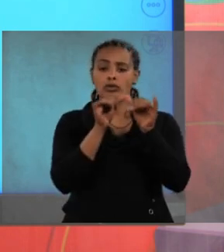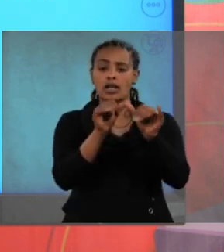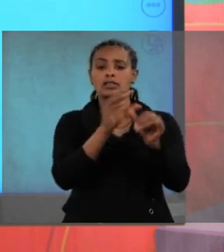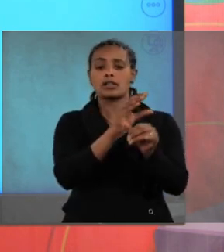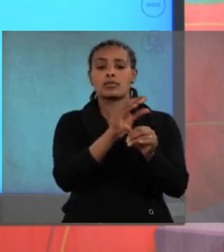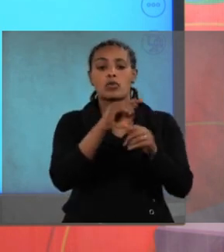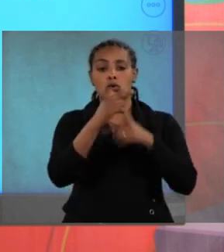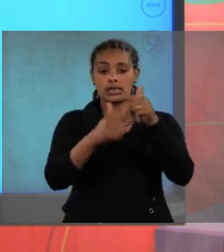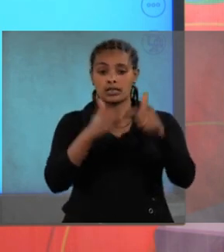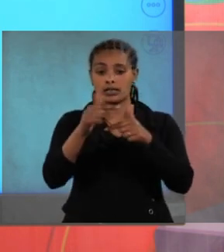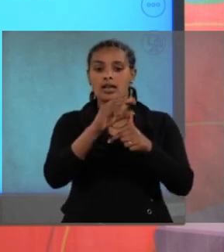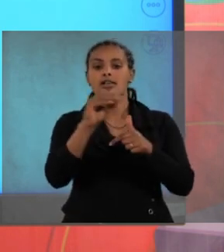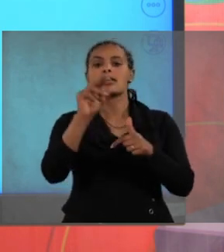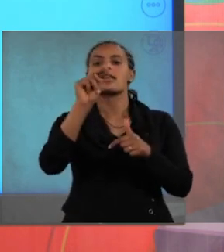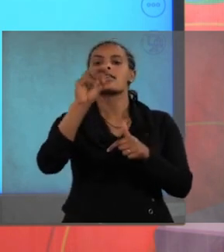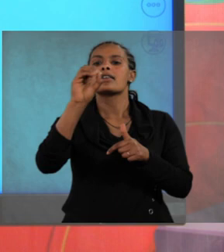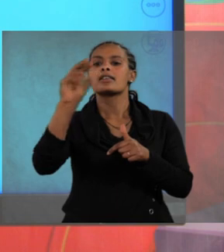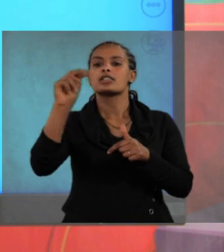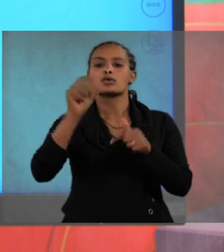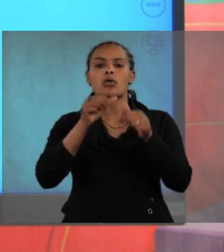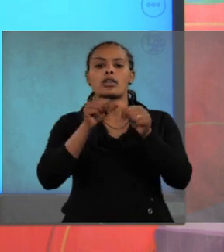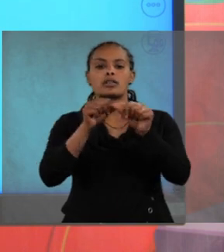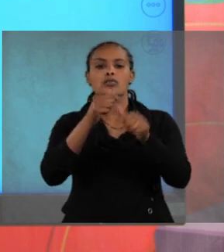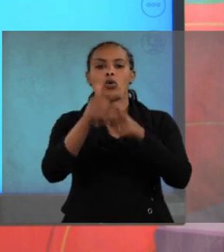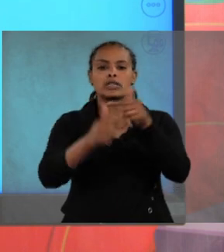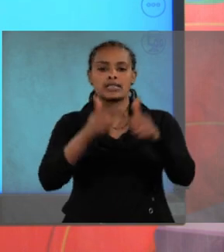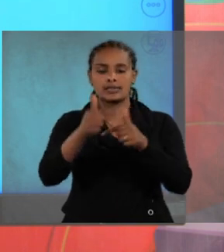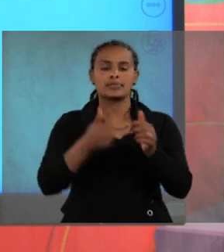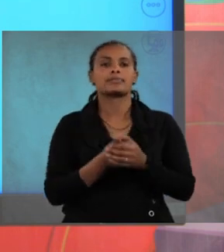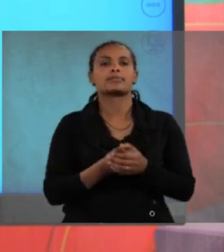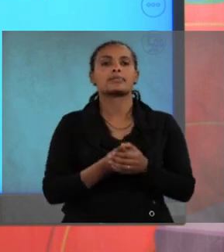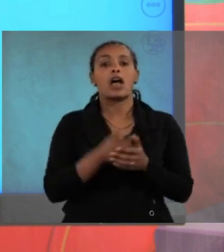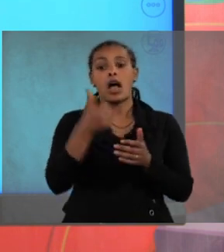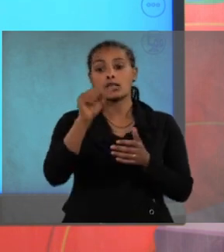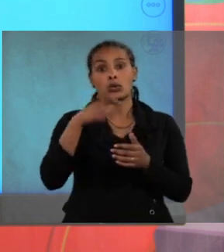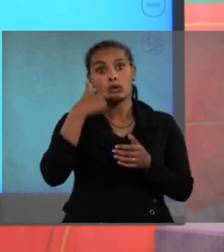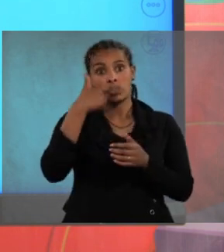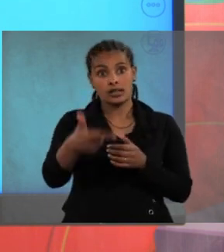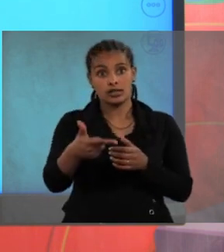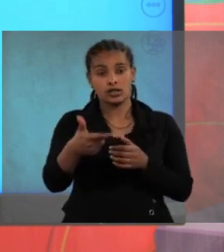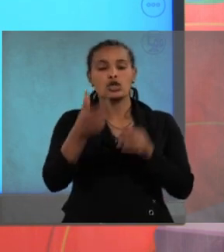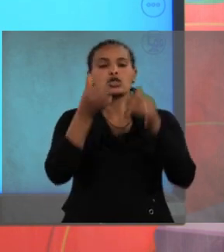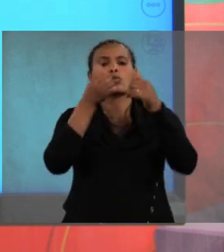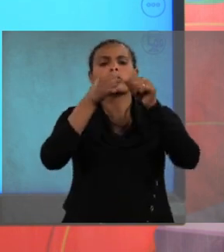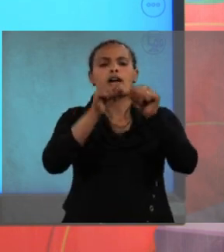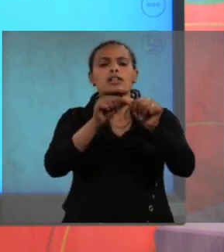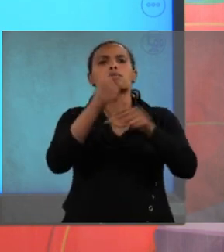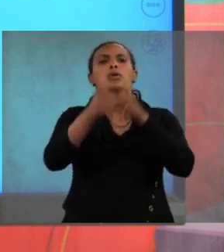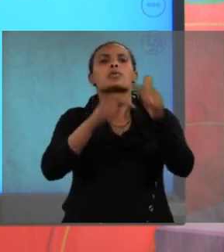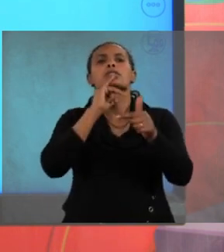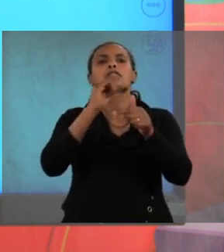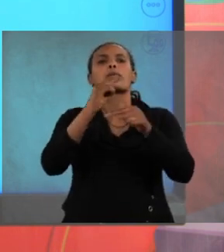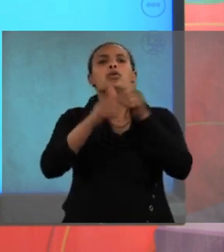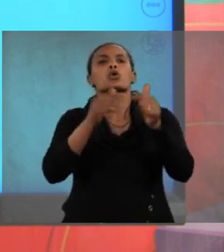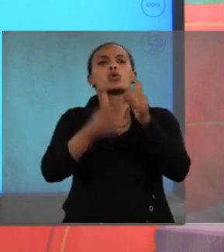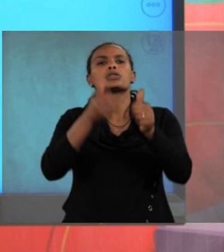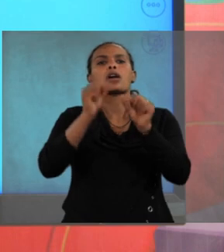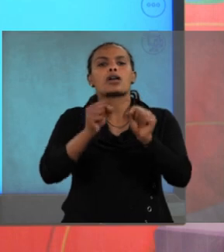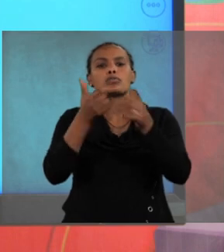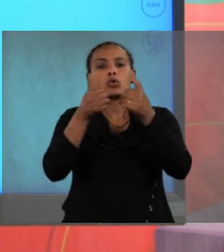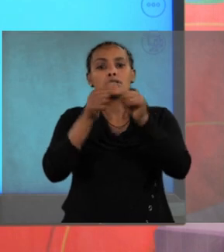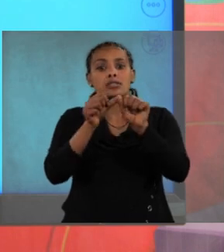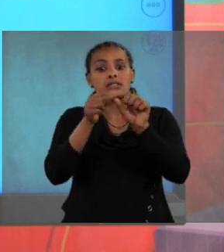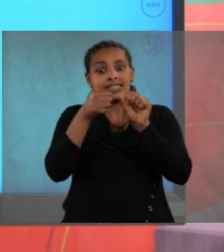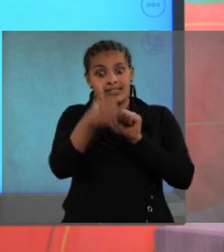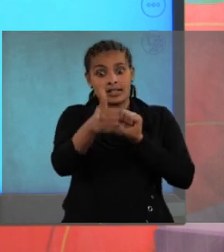spontaneous process and non-spontaneous process. As we said, spontaneous process is the process which can proceed